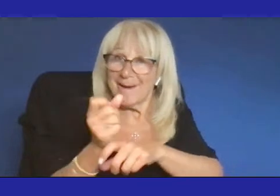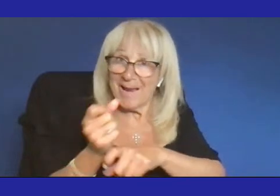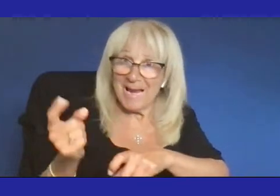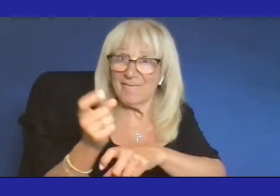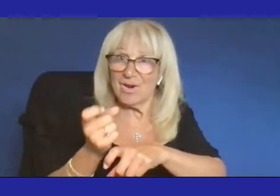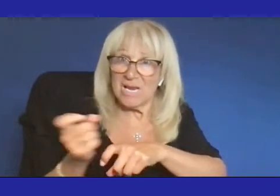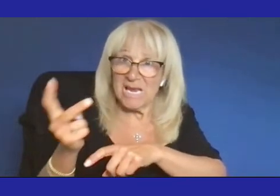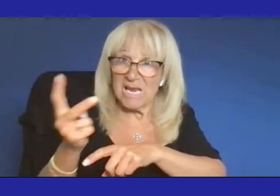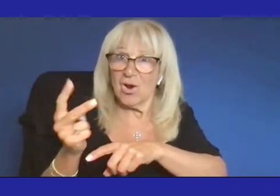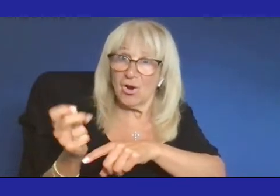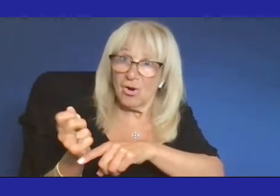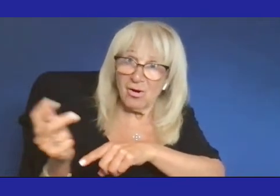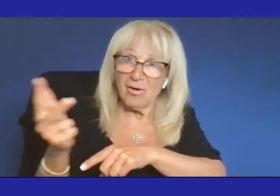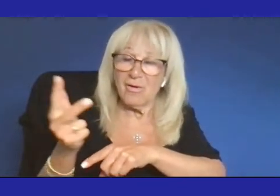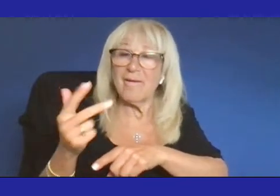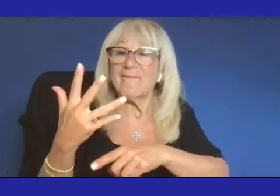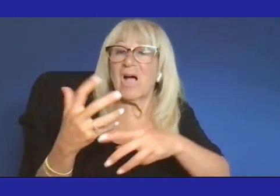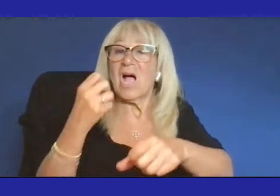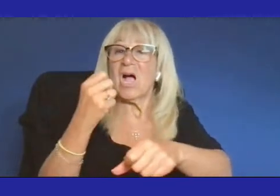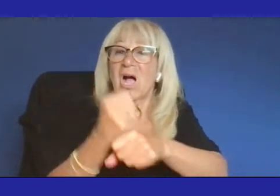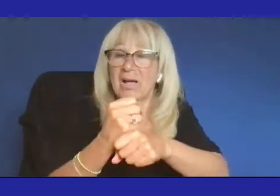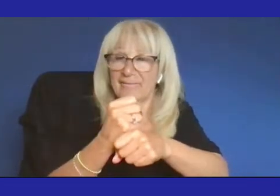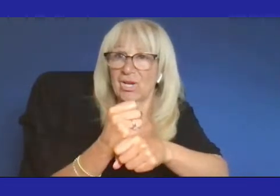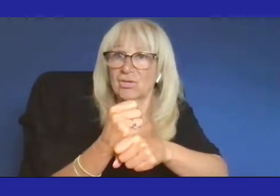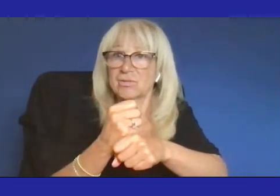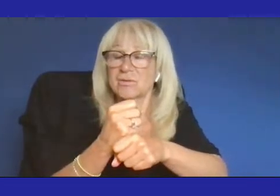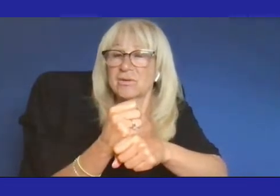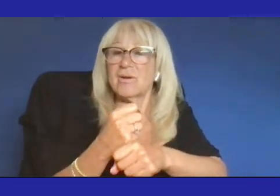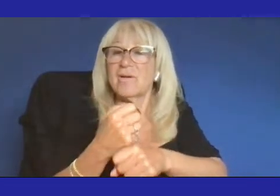term for the 4 spaces of